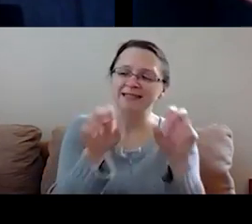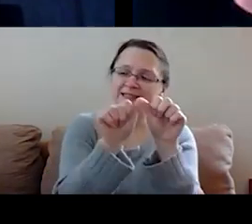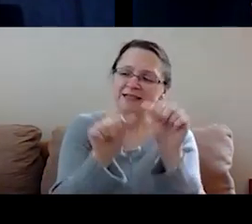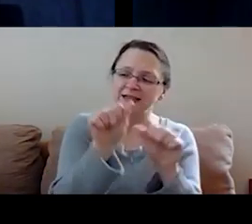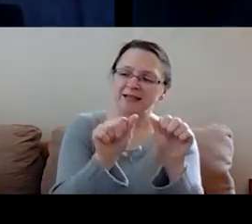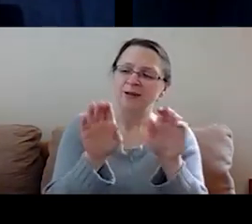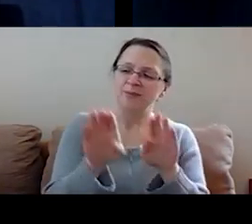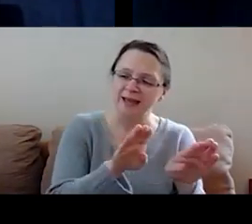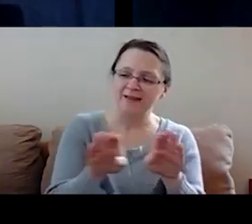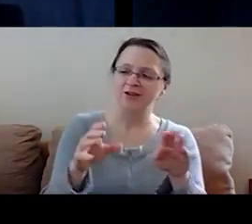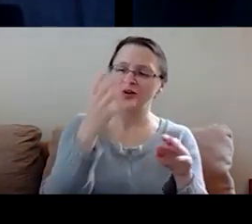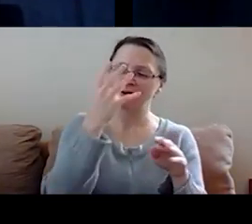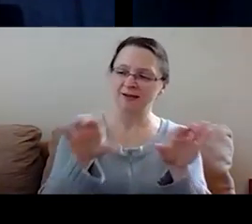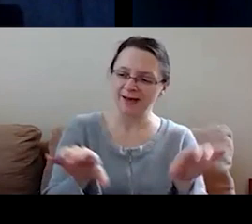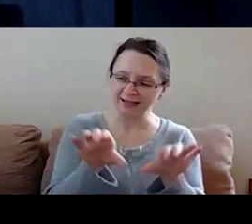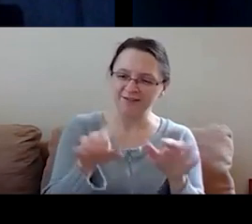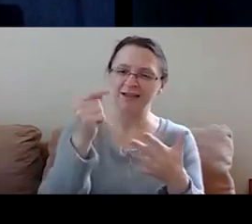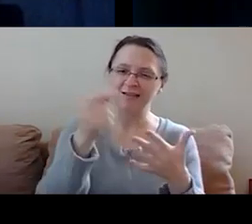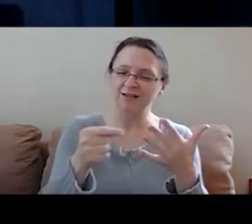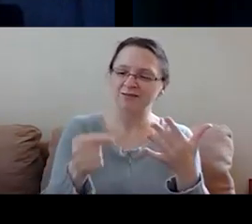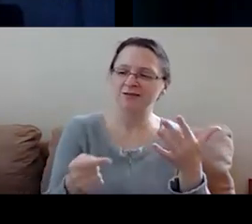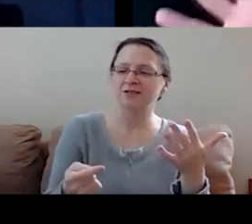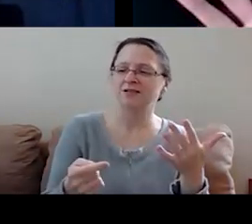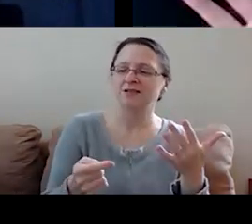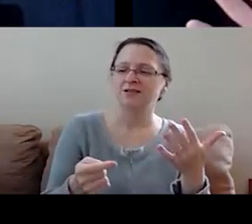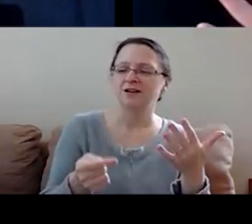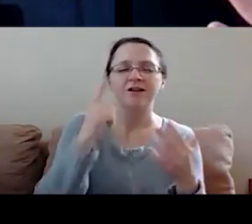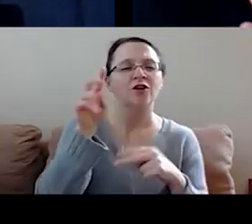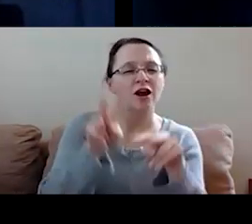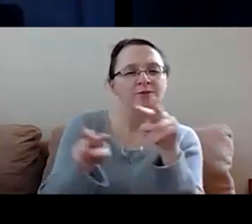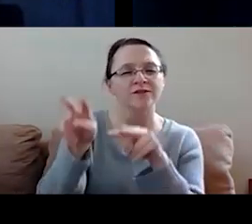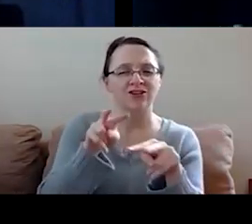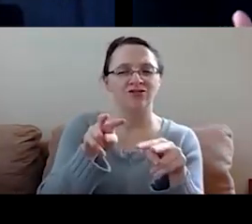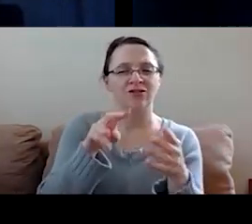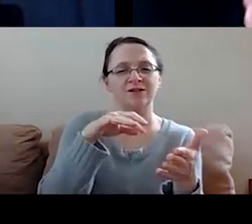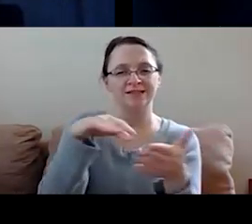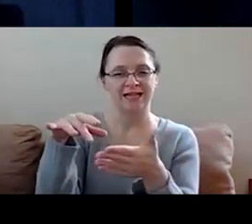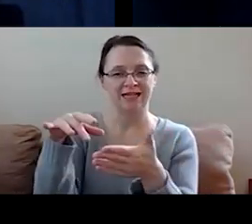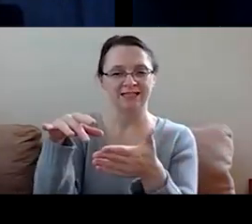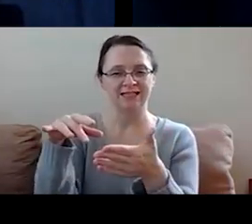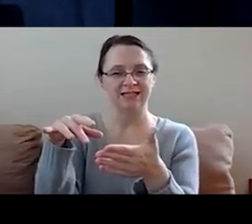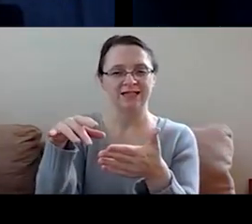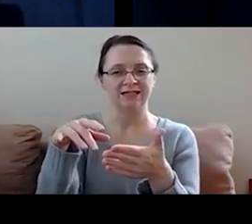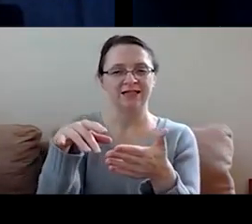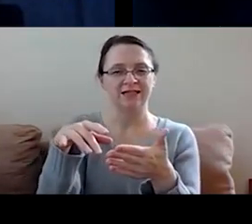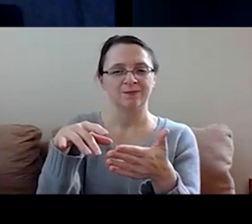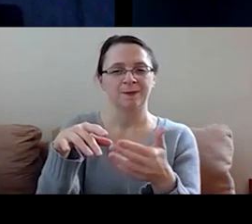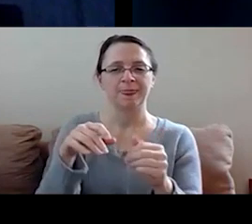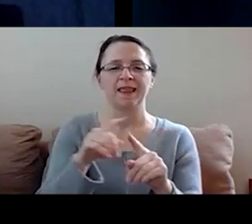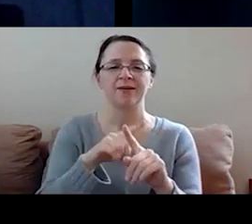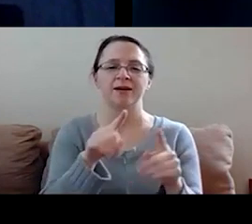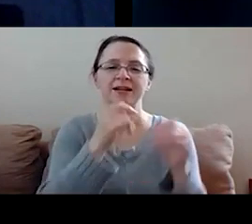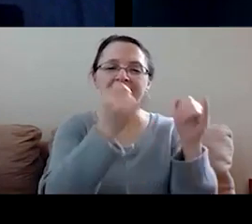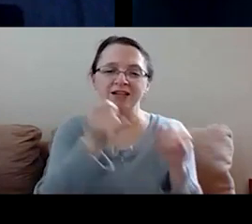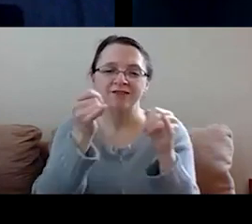sleep, activity in a wide range of conditions for observational studies. Yeah. involved in studying individuals